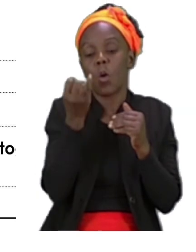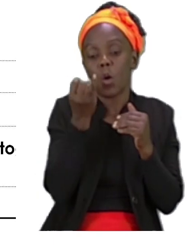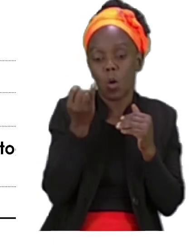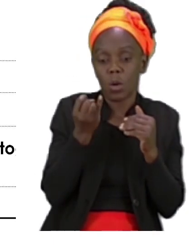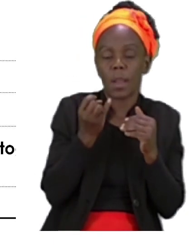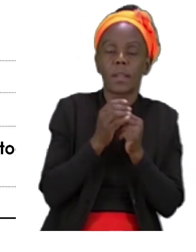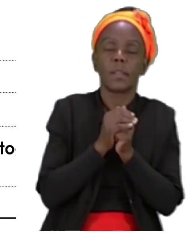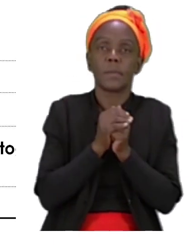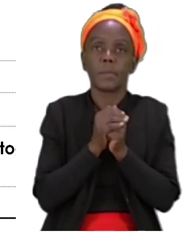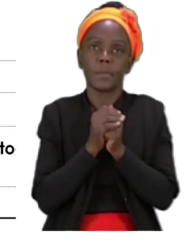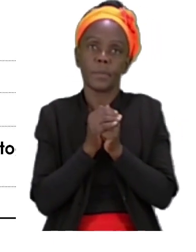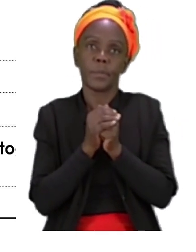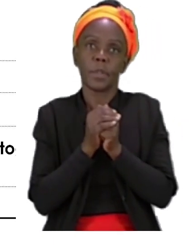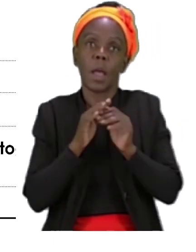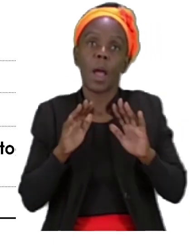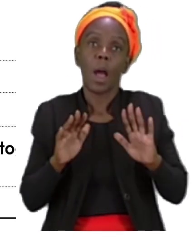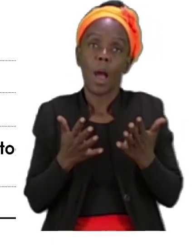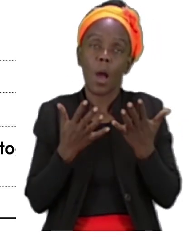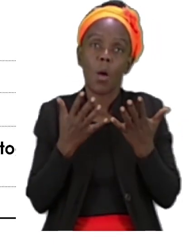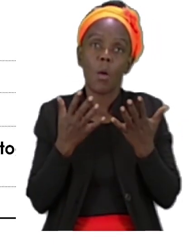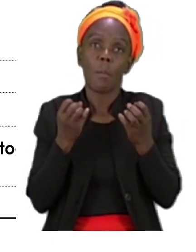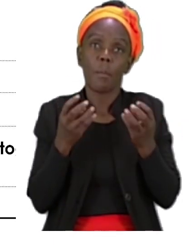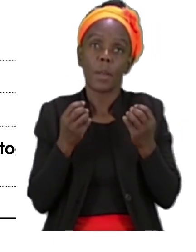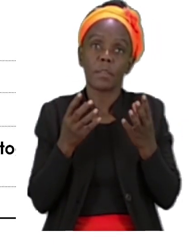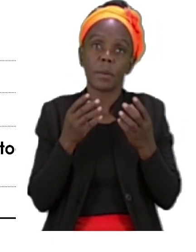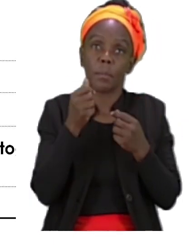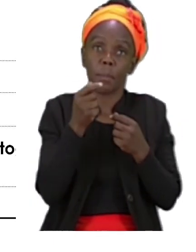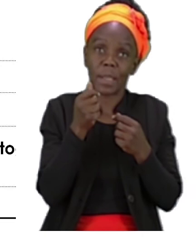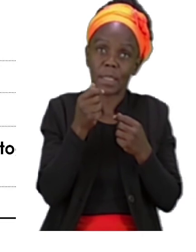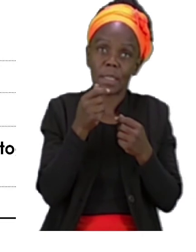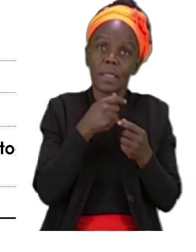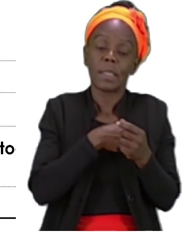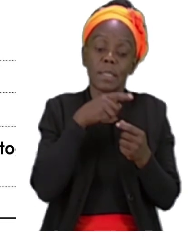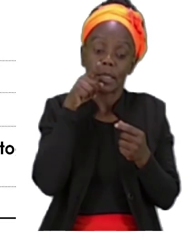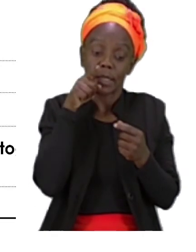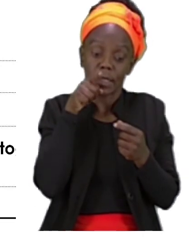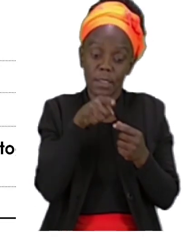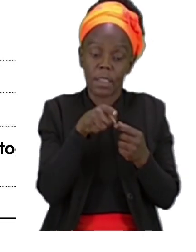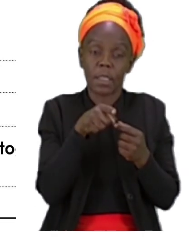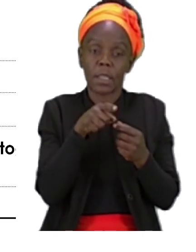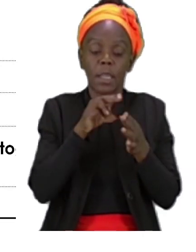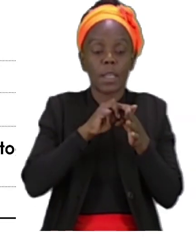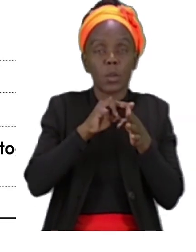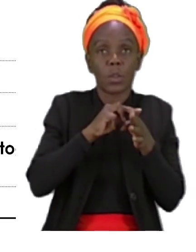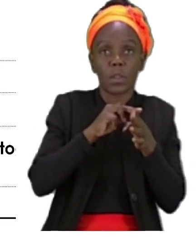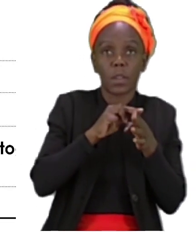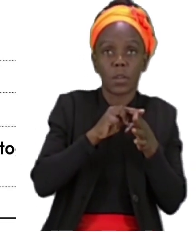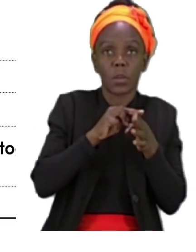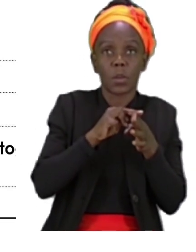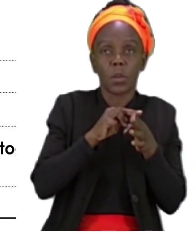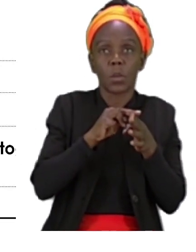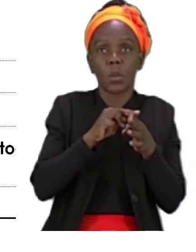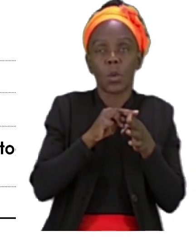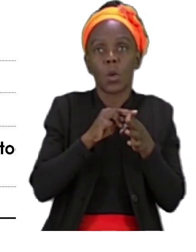spend more on dance than art? So, we now